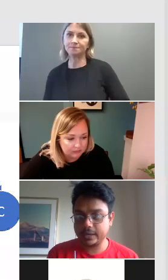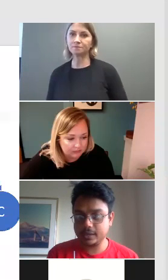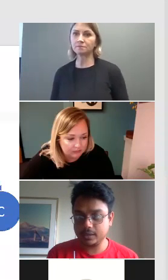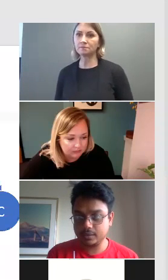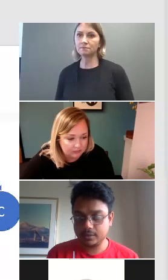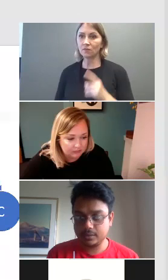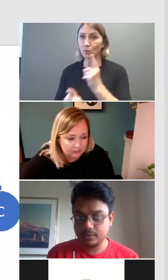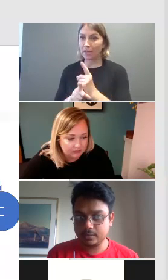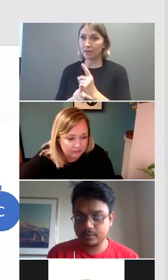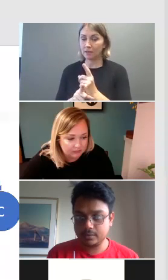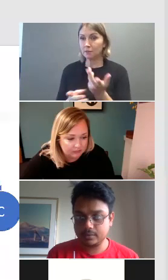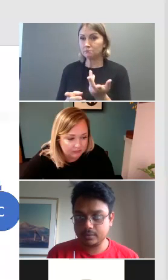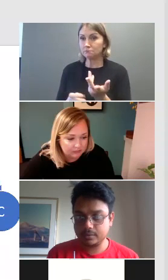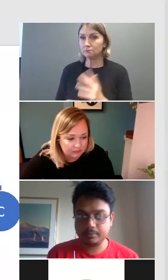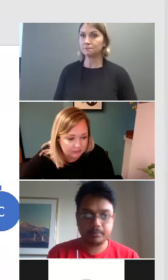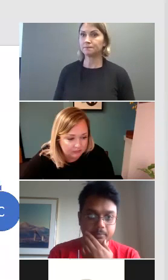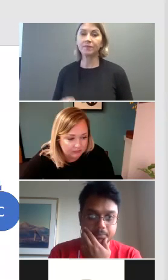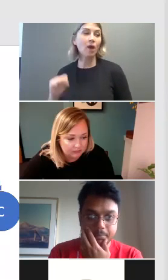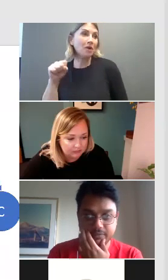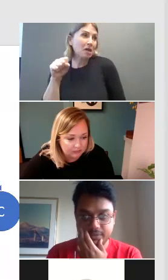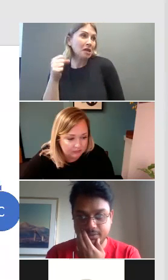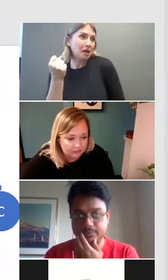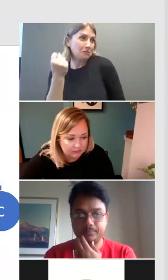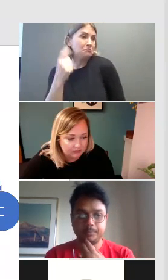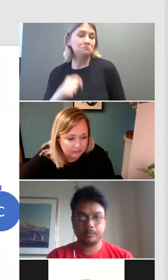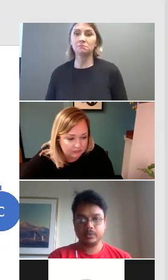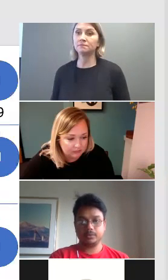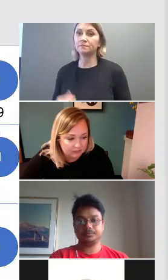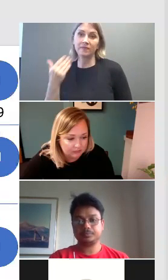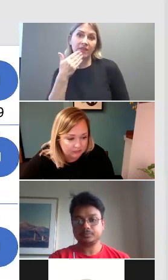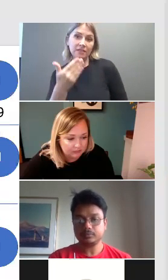Right? Do you agree? Yeah, I got it now. Thanks. Perfect.